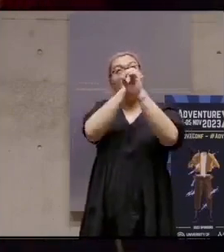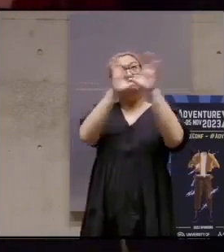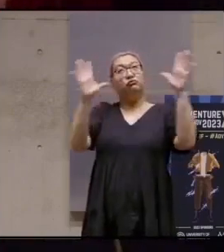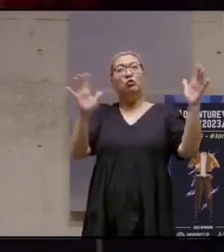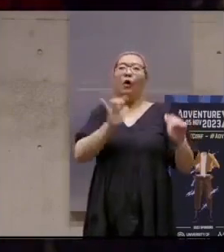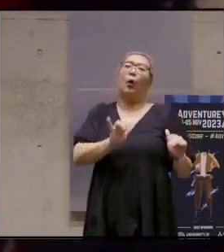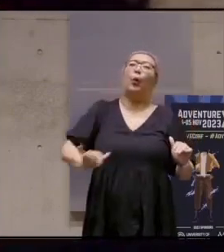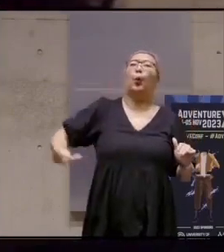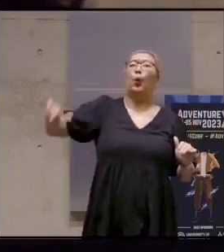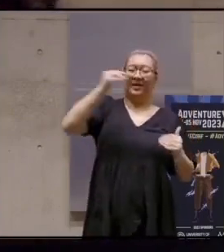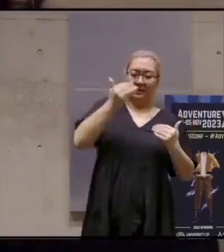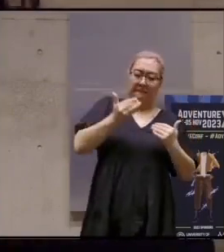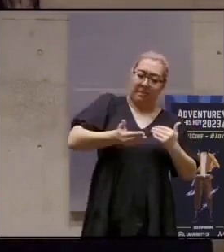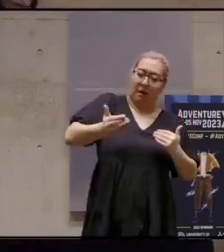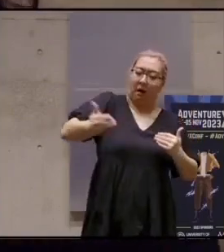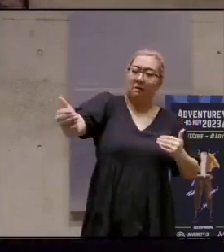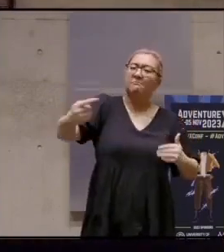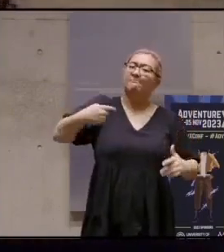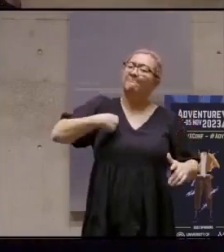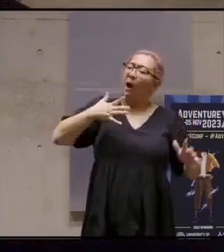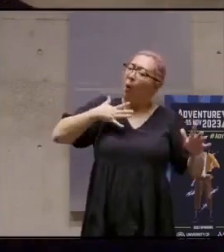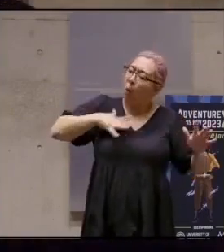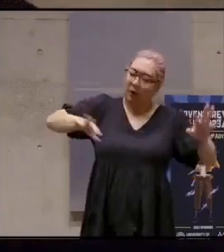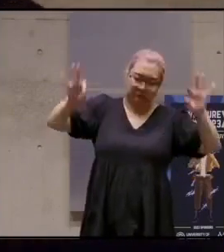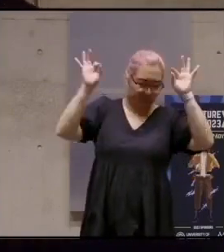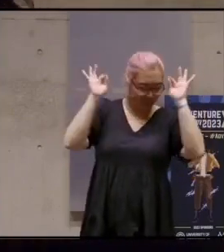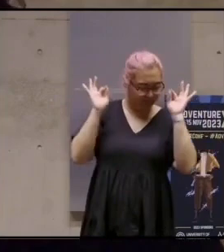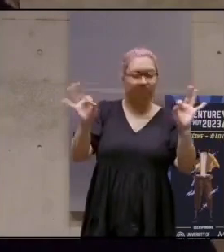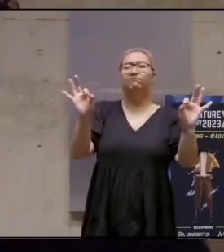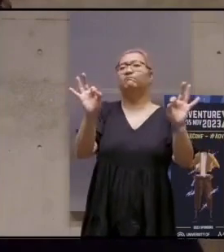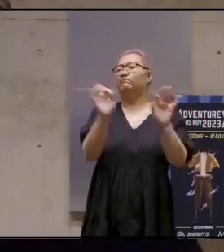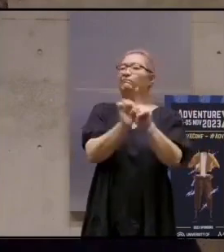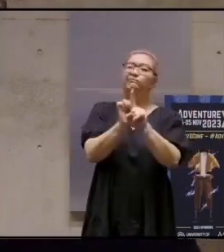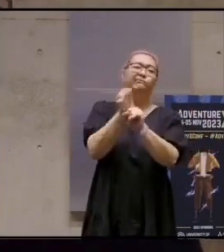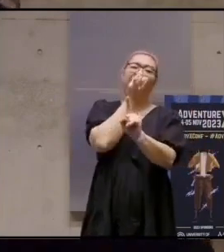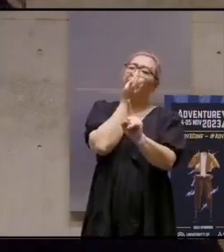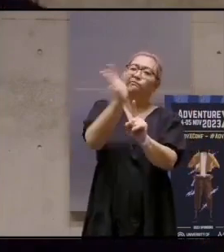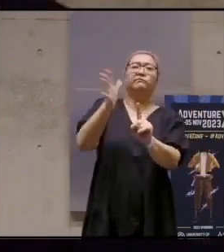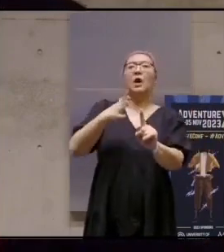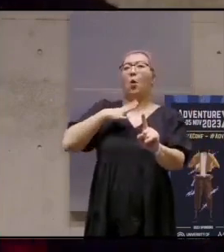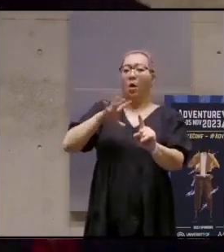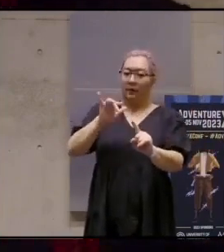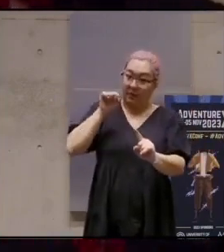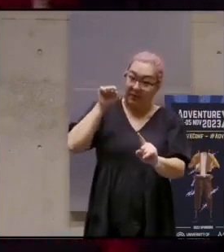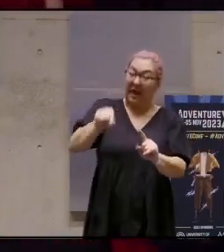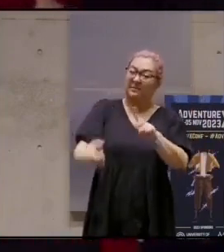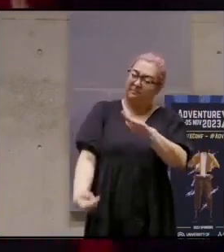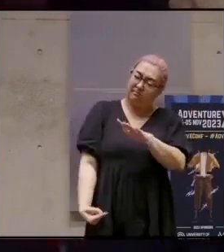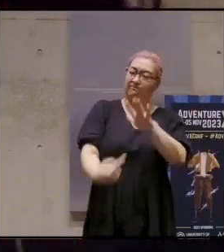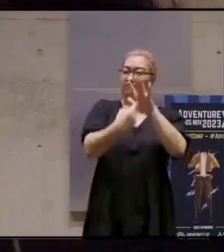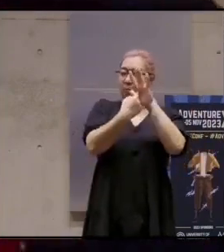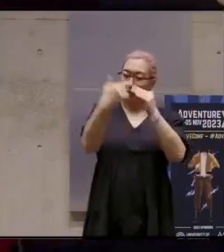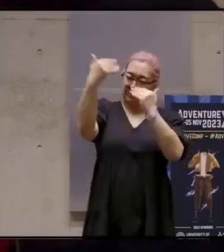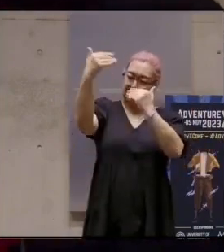can get them? Which scenes, which lines, which moments is it vital that we nail? And which ones are